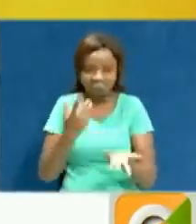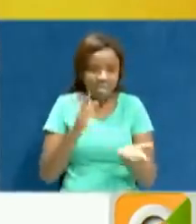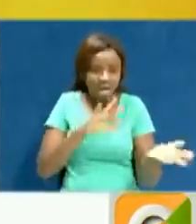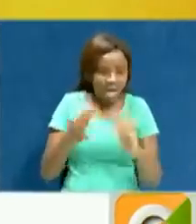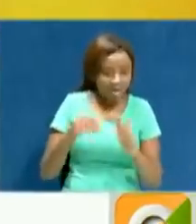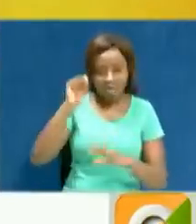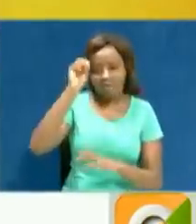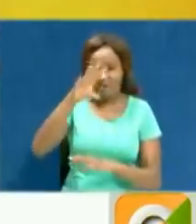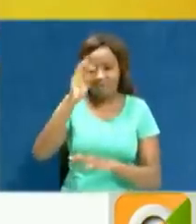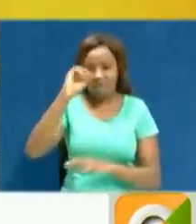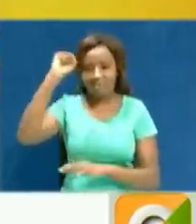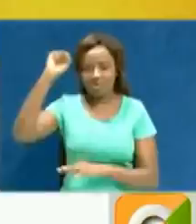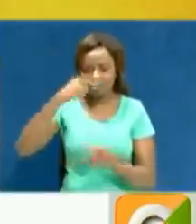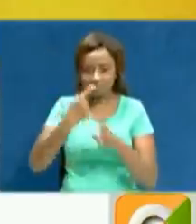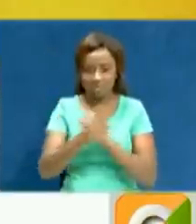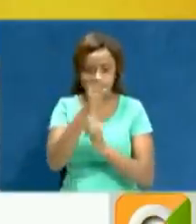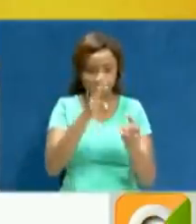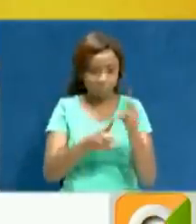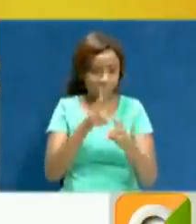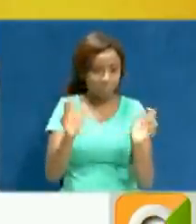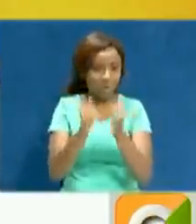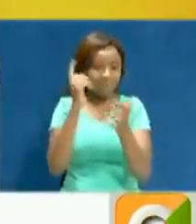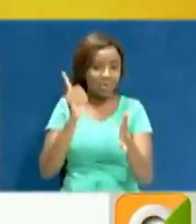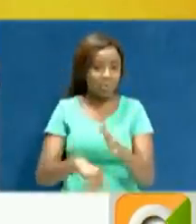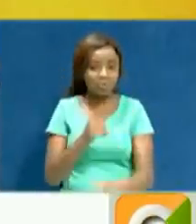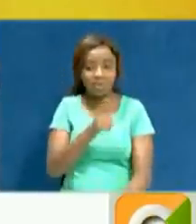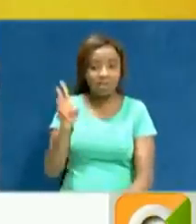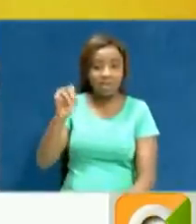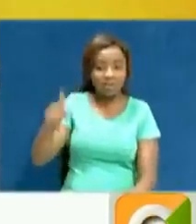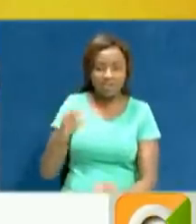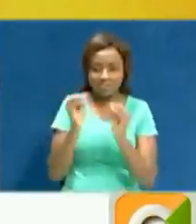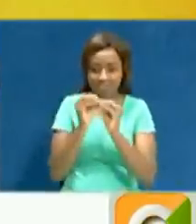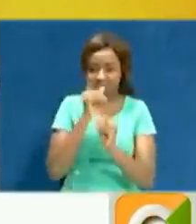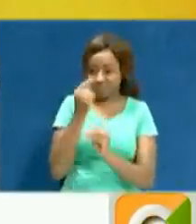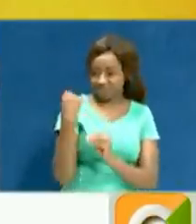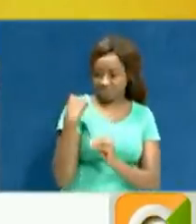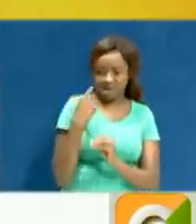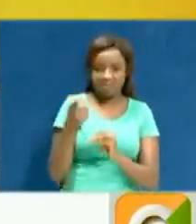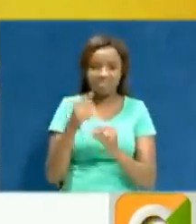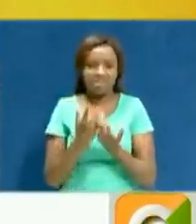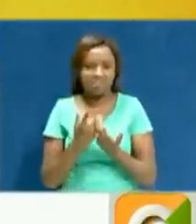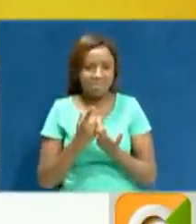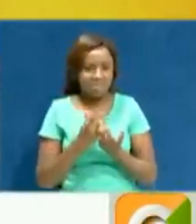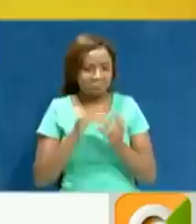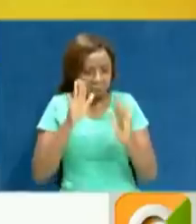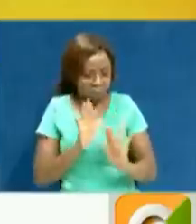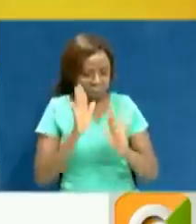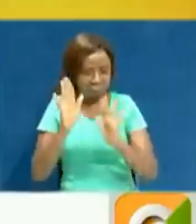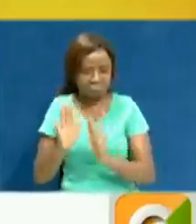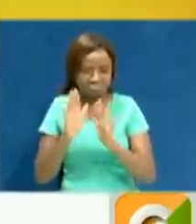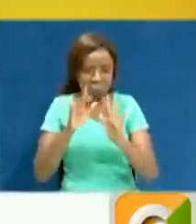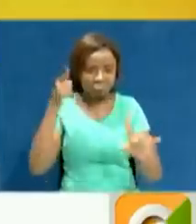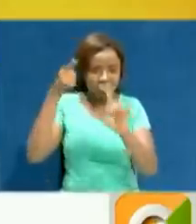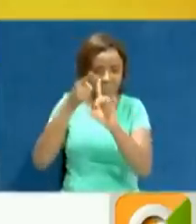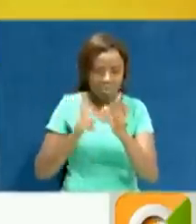of the region ahead of the 2022 succession. The lawmakers who met last night resolved to mount a strong campaign to deliver